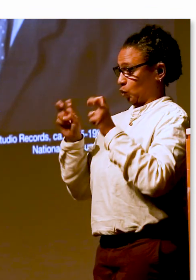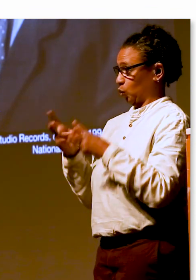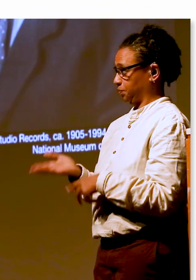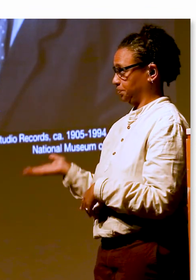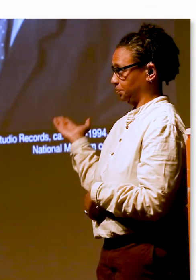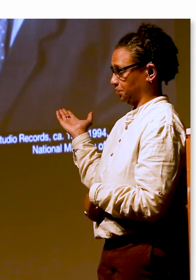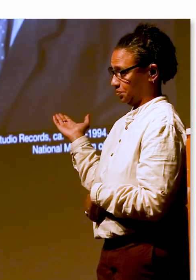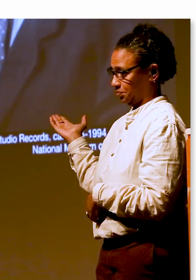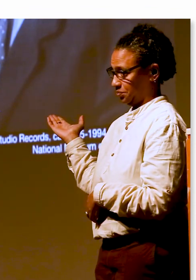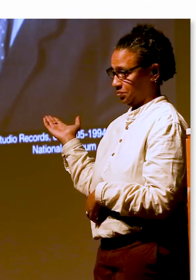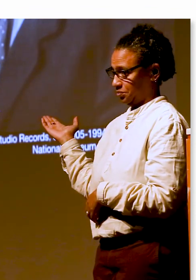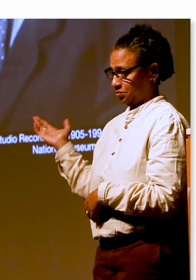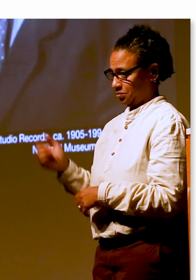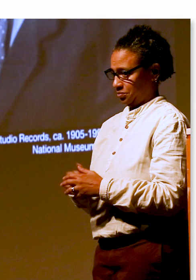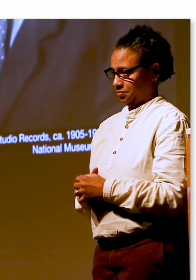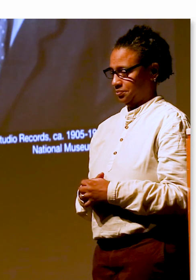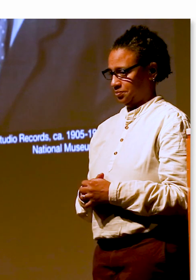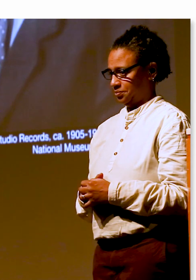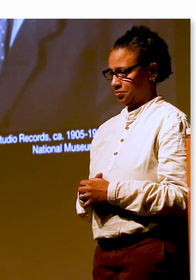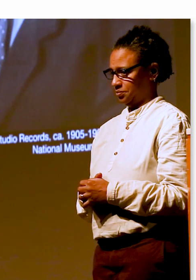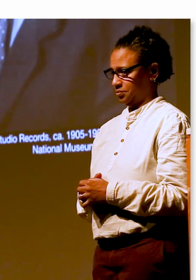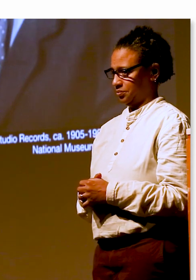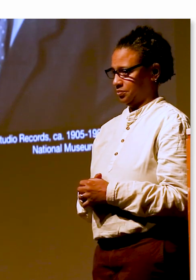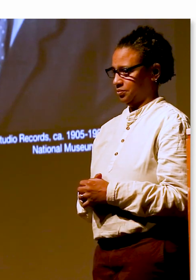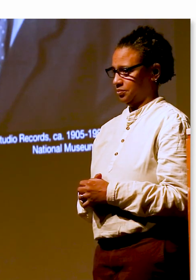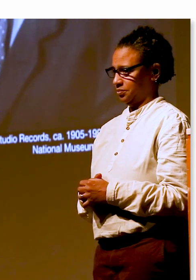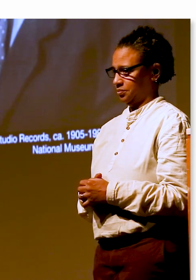Carter G. Woodson, who is one of the first scholars of